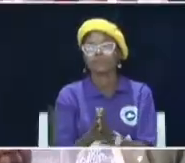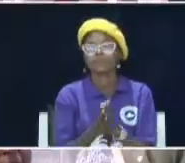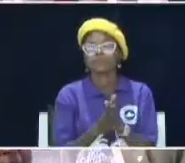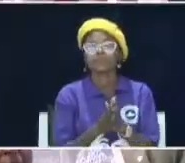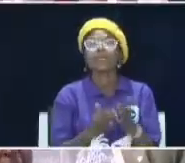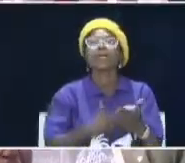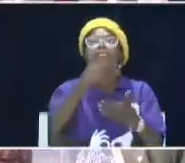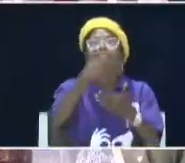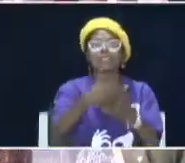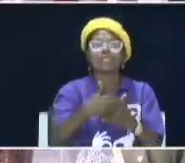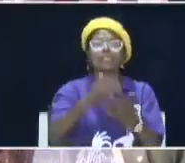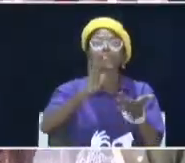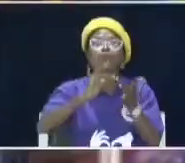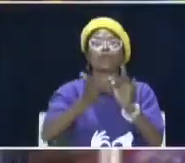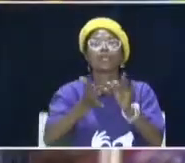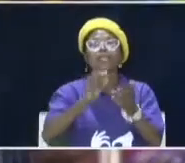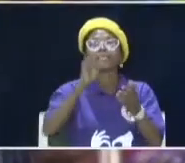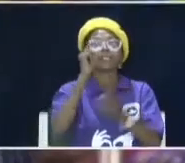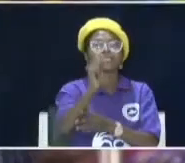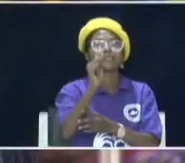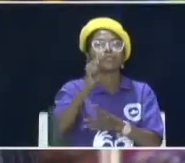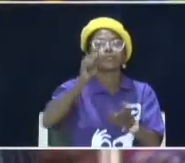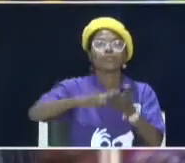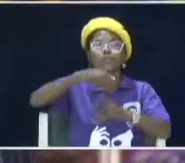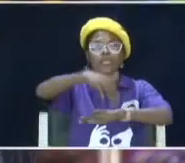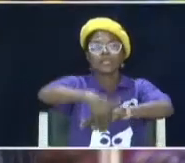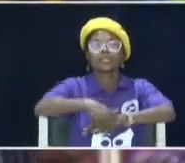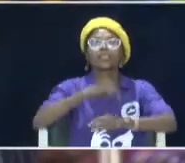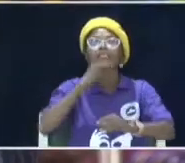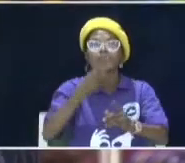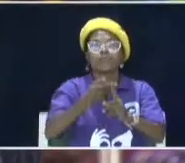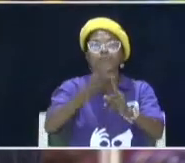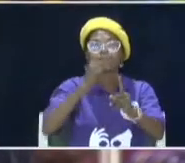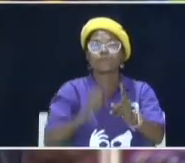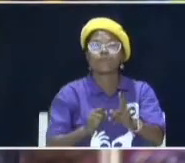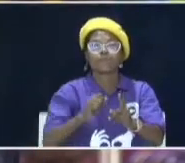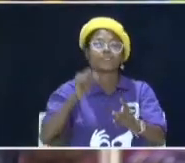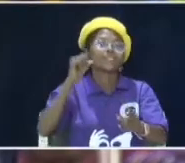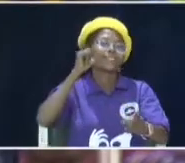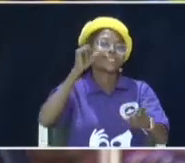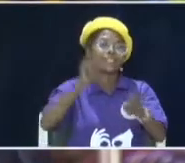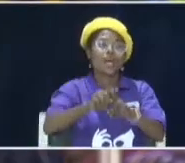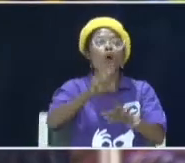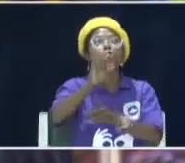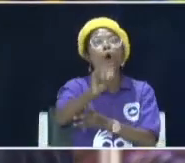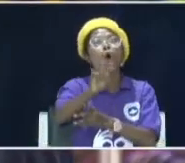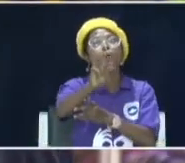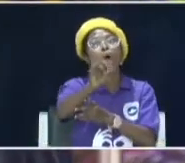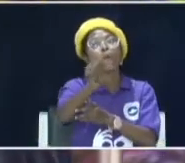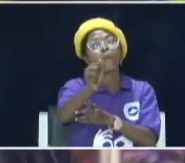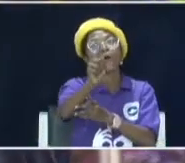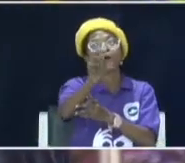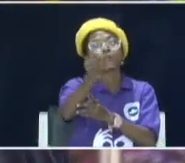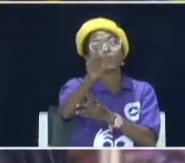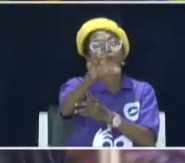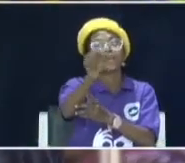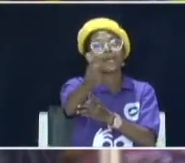The next online testimony tonight is from Sister Omotola from